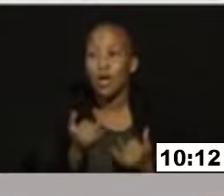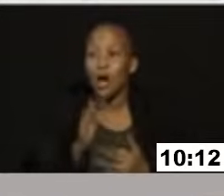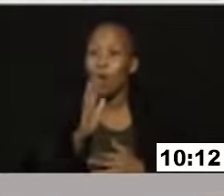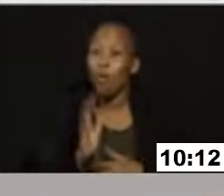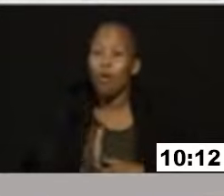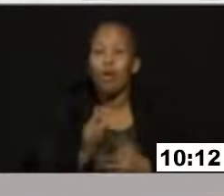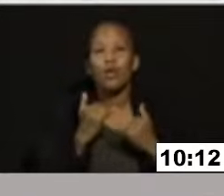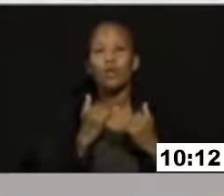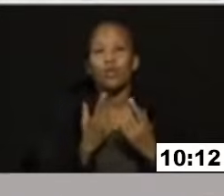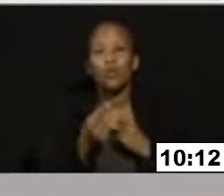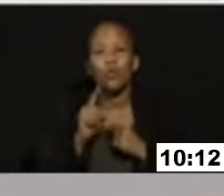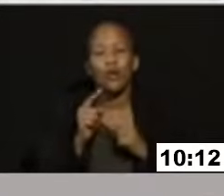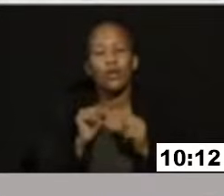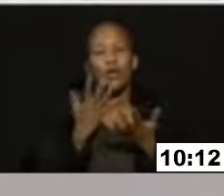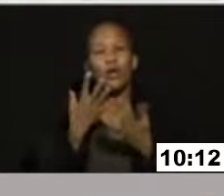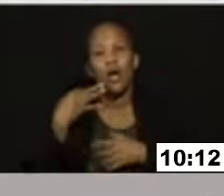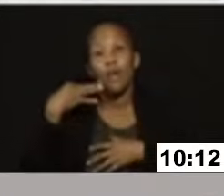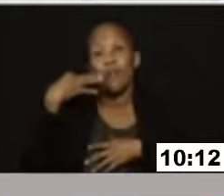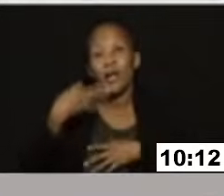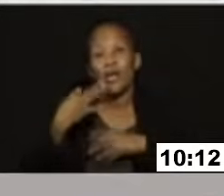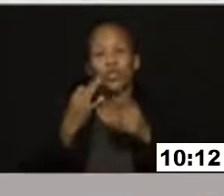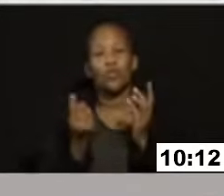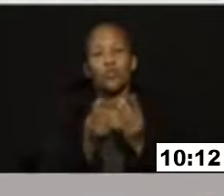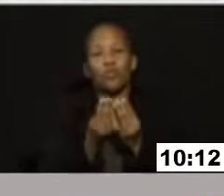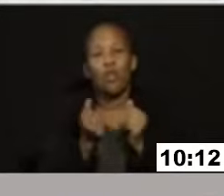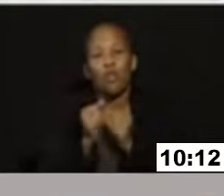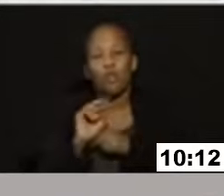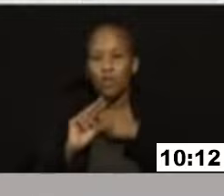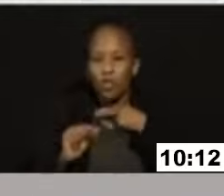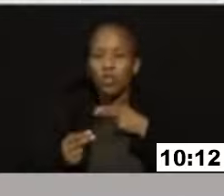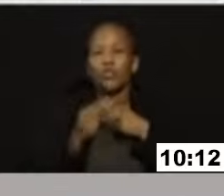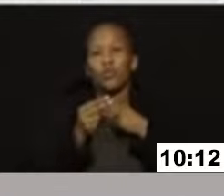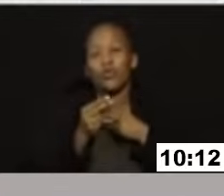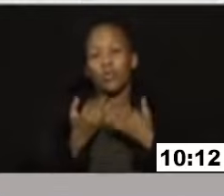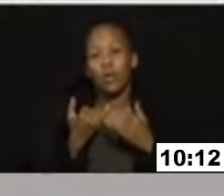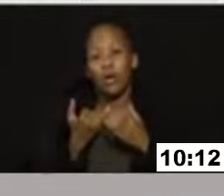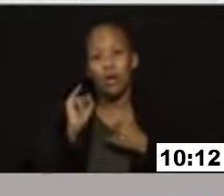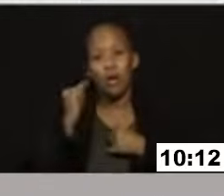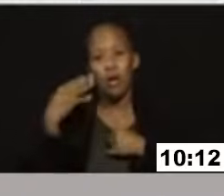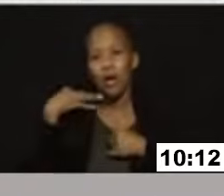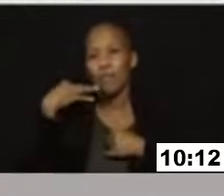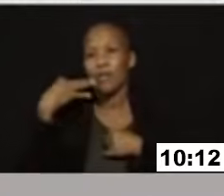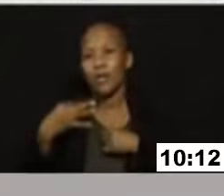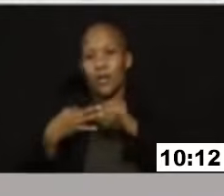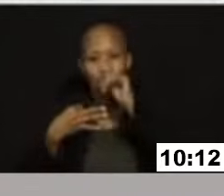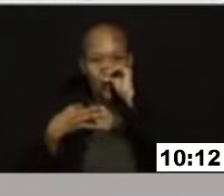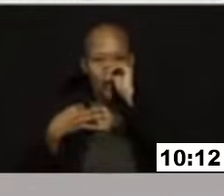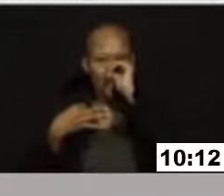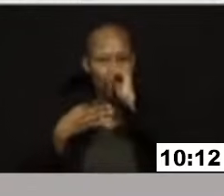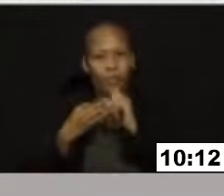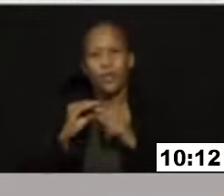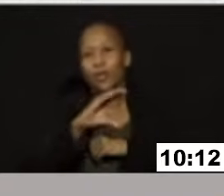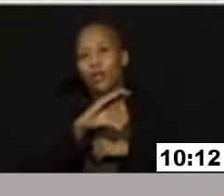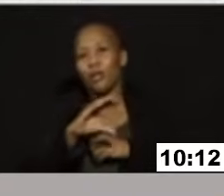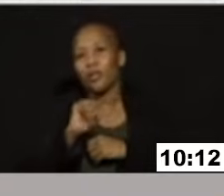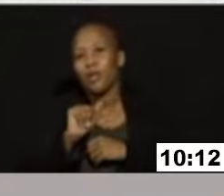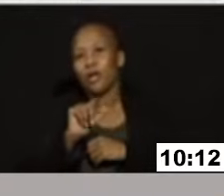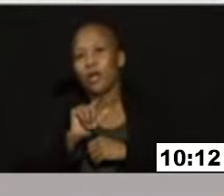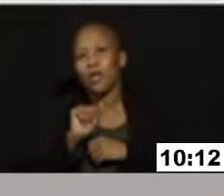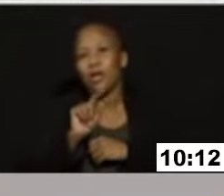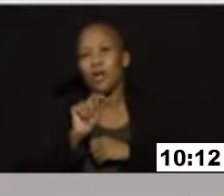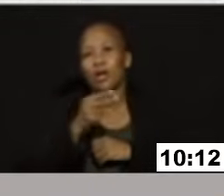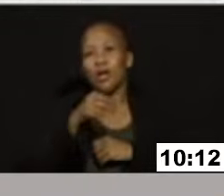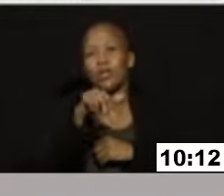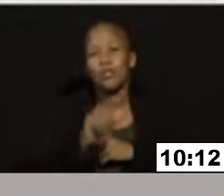the condemnation application shortly, and you'll read in the condemnation application, the Kalata group say that they didn't have,